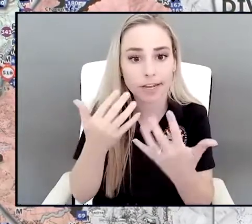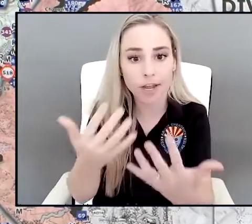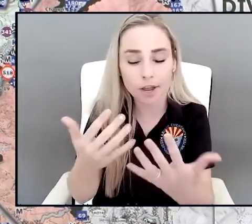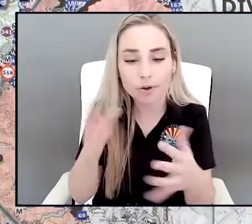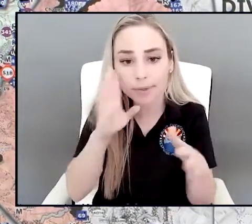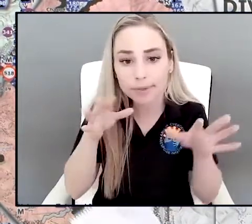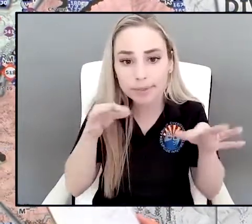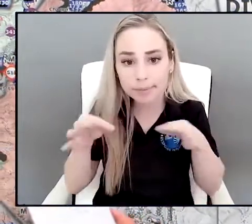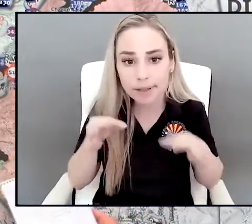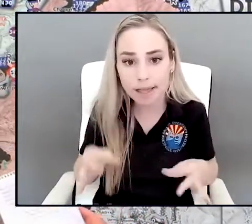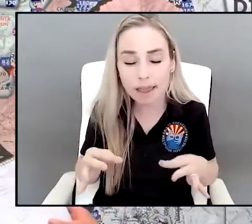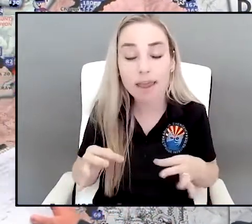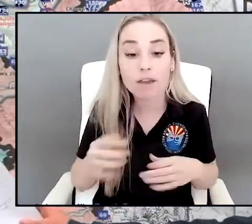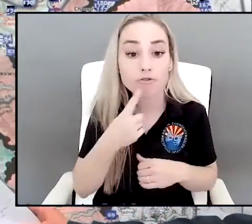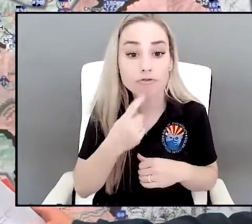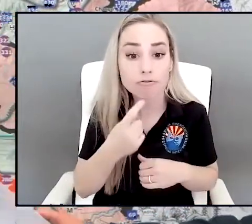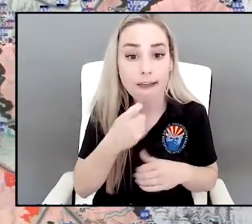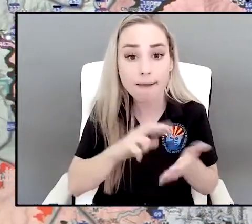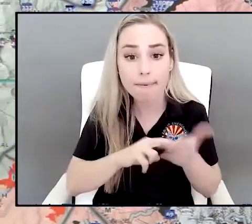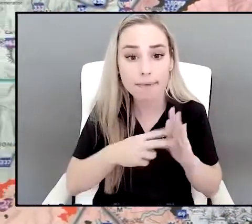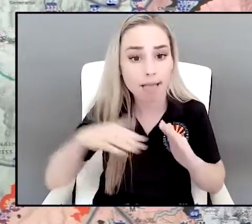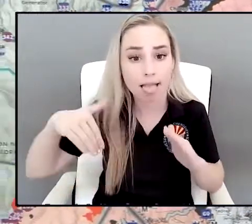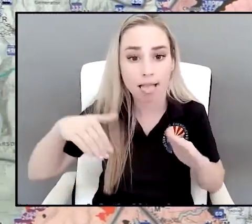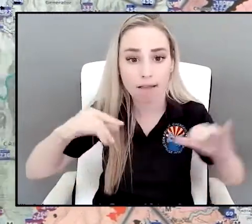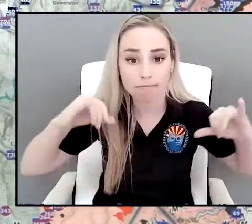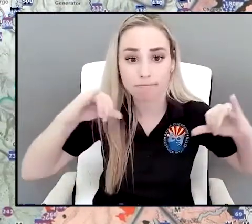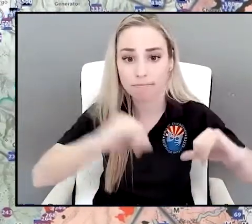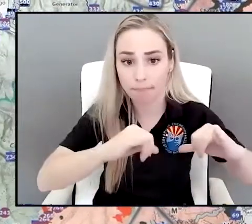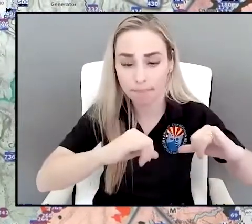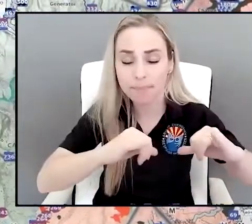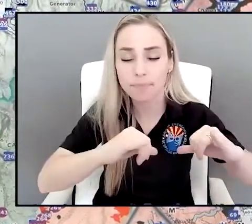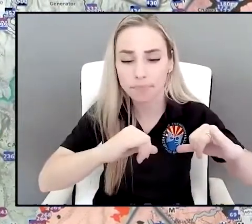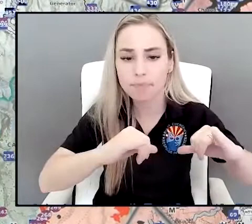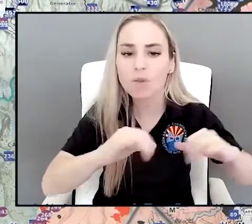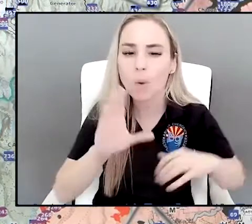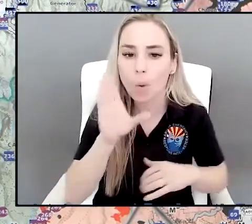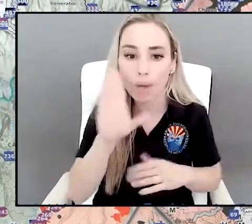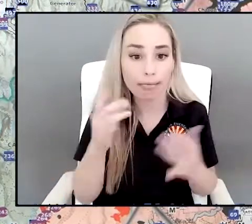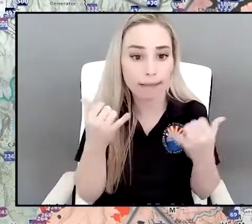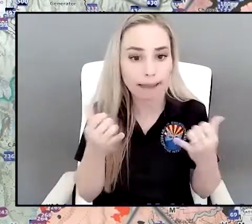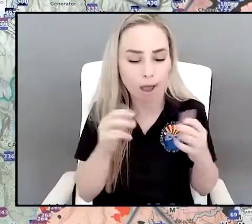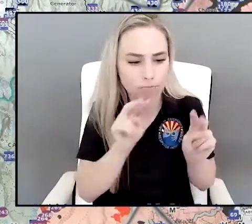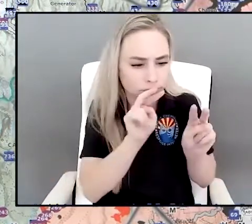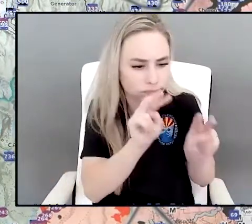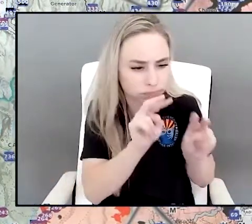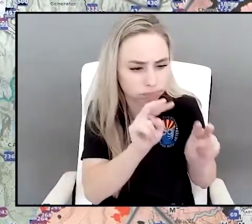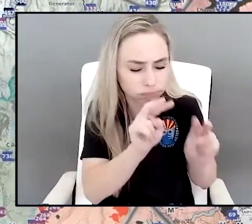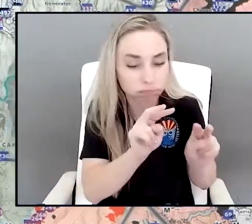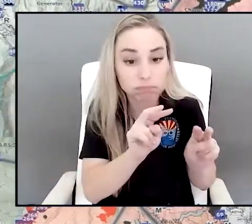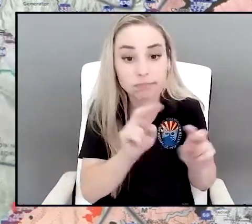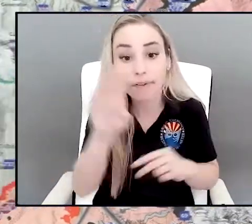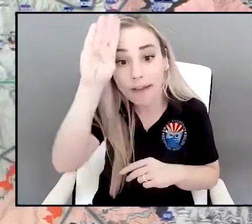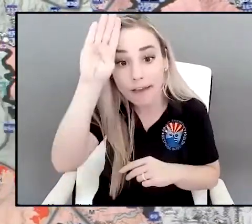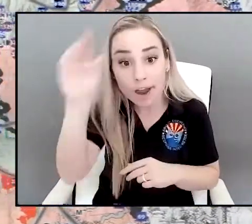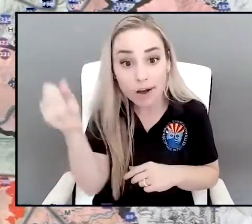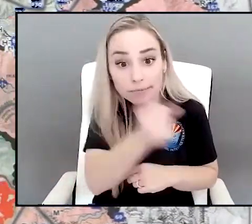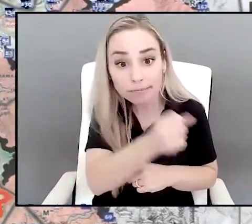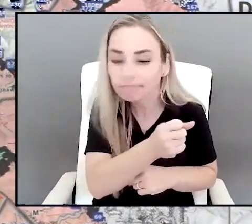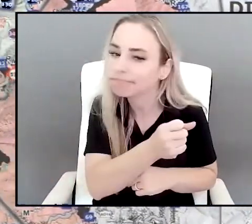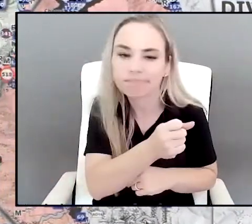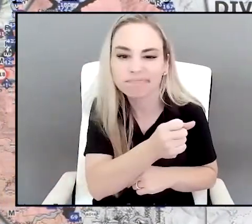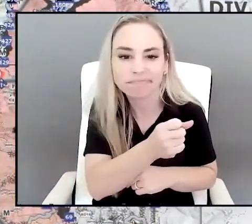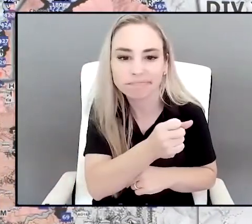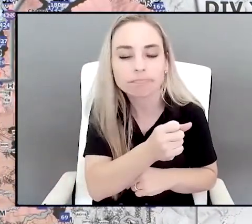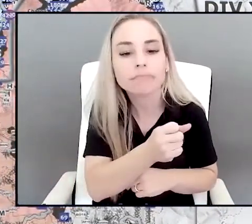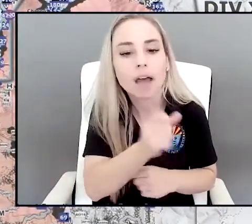edge here that is uncontained. Right now we're just going to continue to watch that area. We're not going to put folks in there